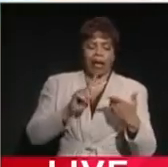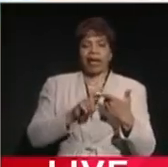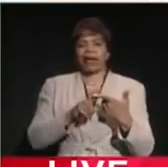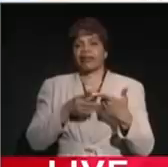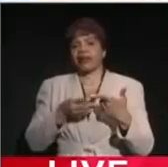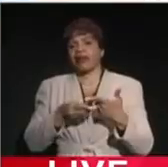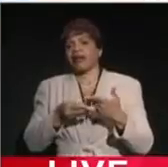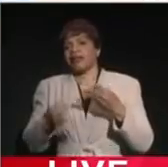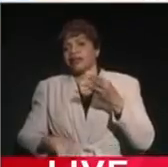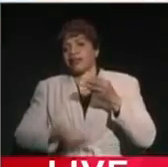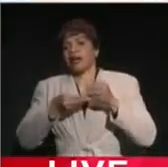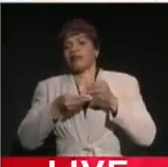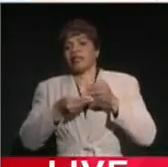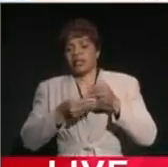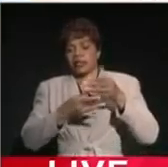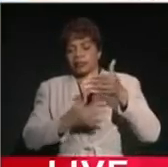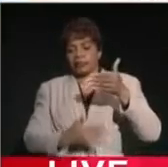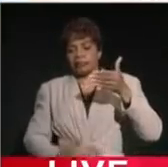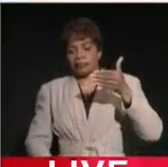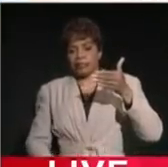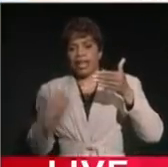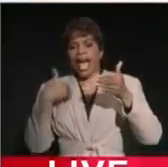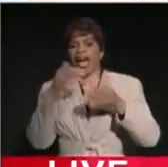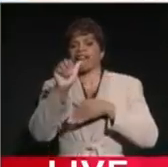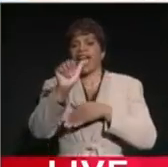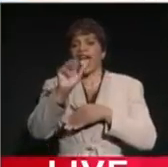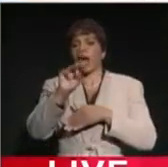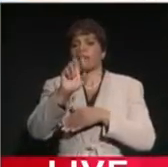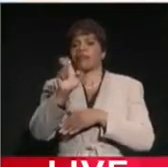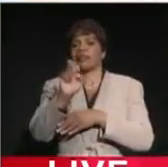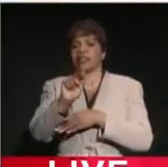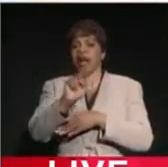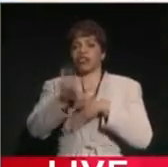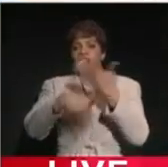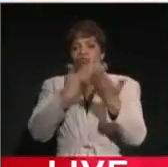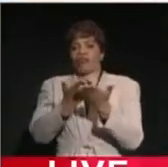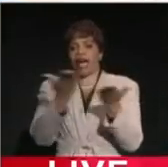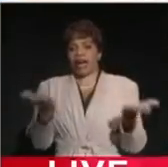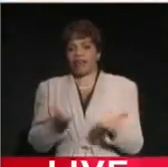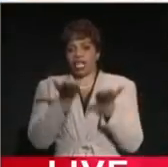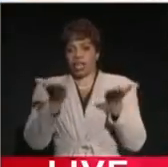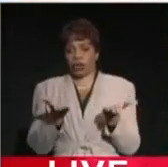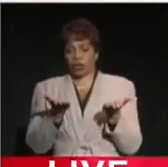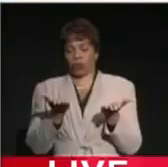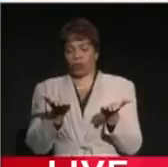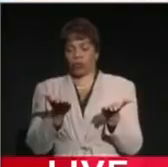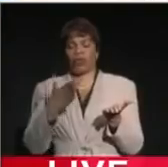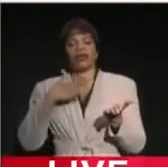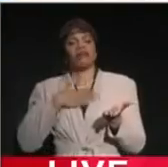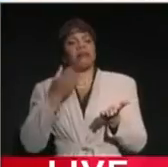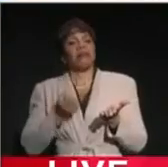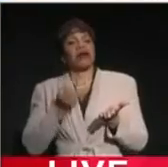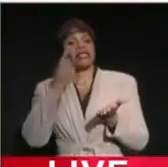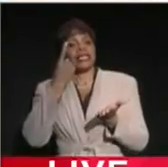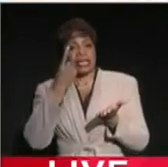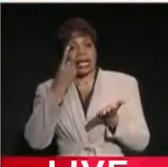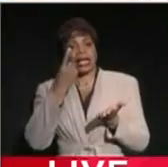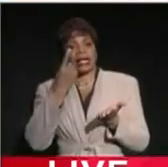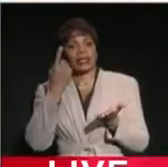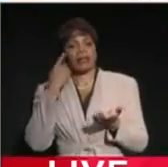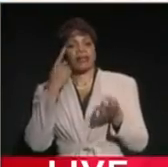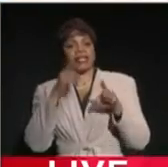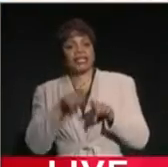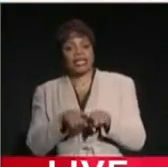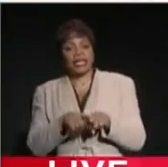land to get Amazon to come to New Jersey? So my understanding of the deal is quite simply that there